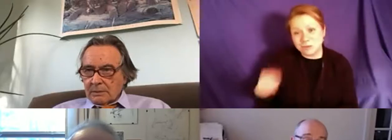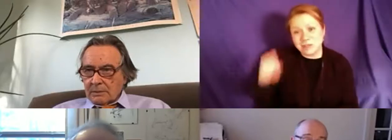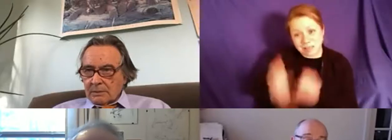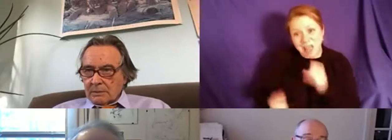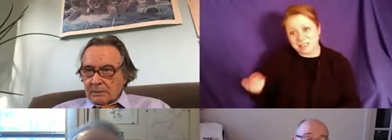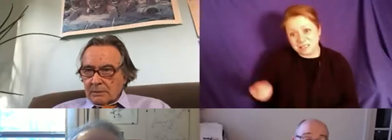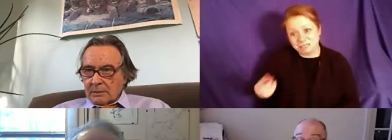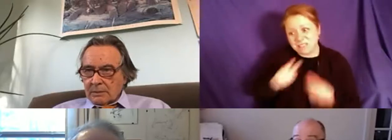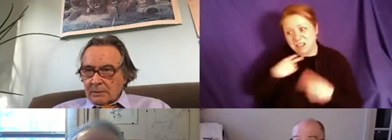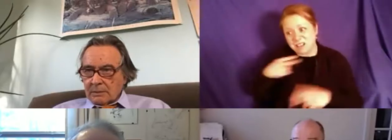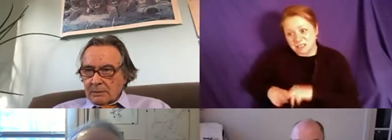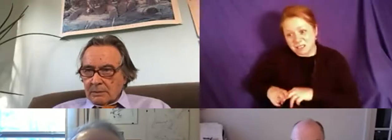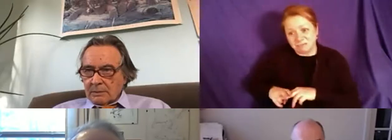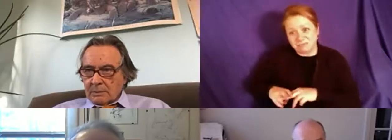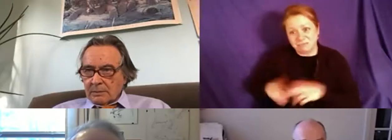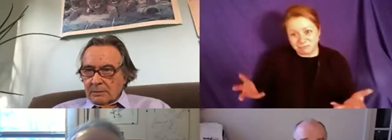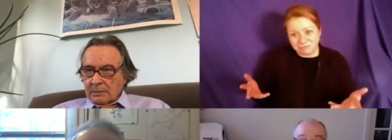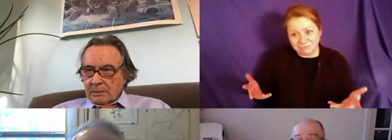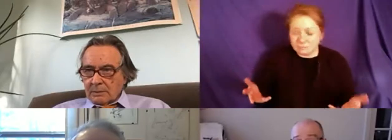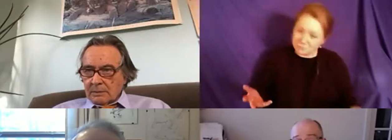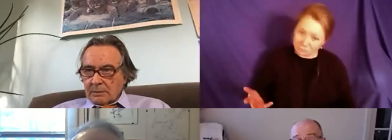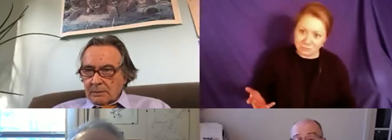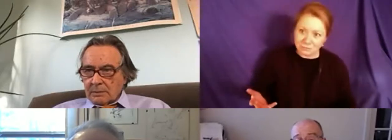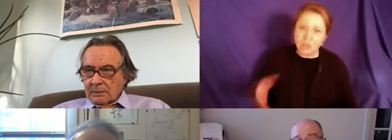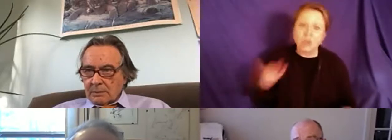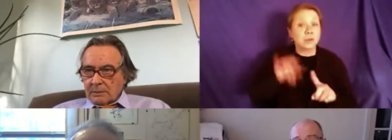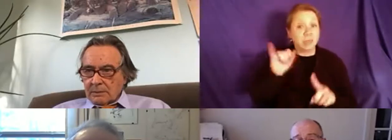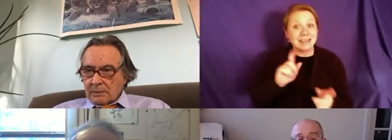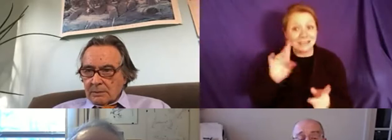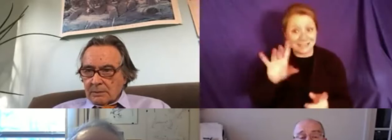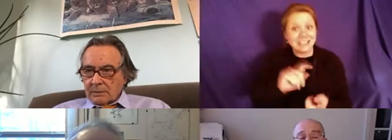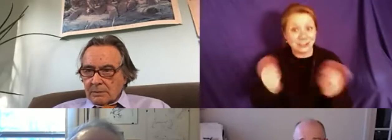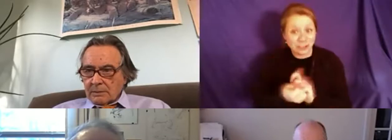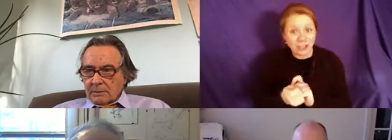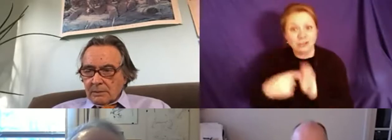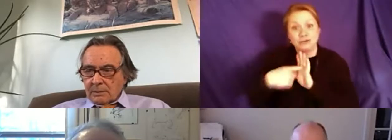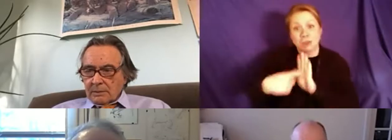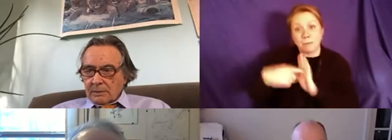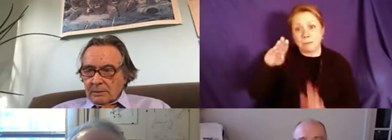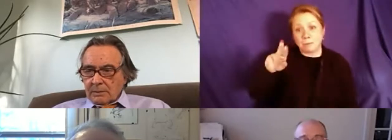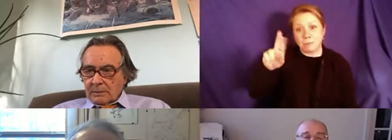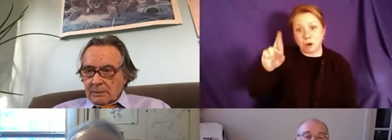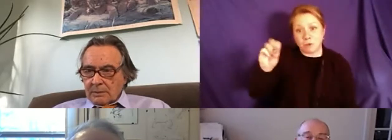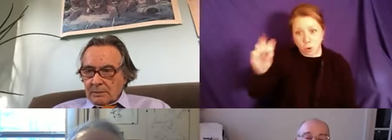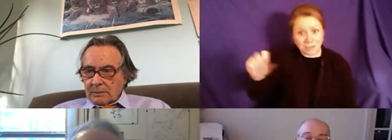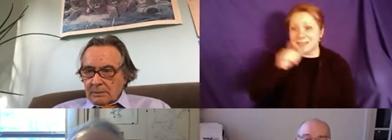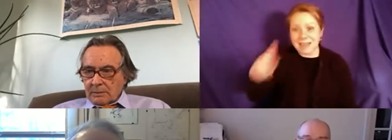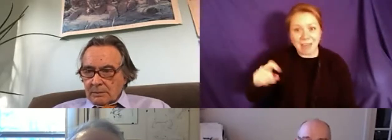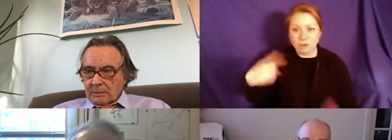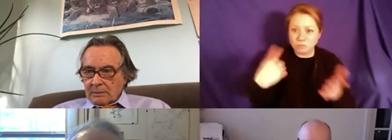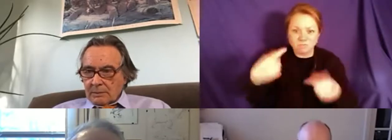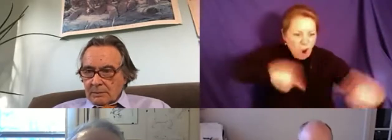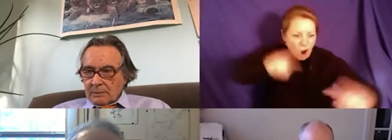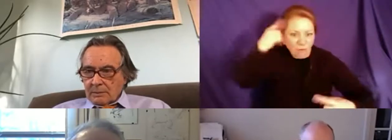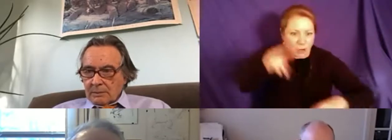want and everyone else gets what's left. And so that changed. Representative Burroughs did not have to argue for her seat this